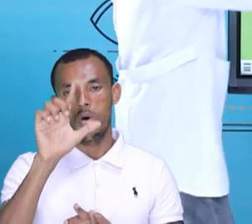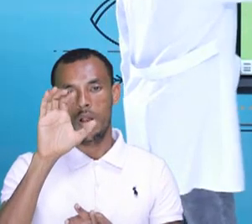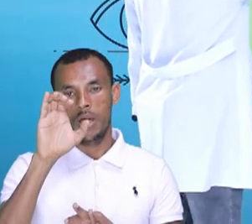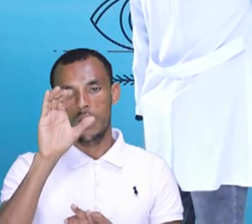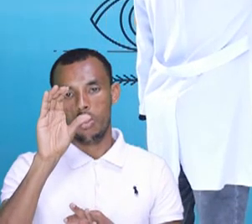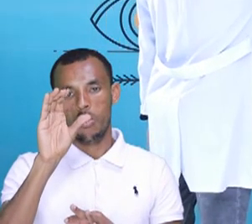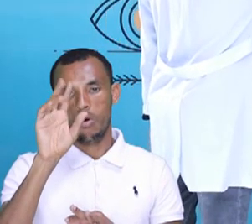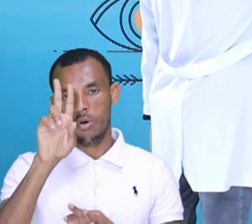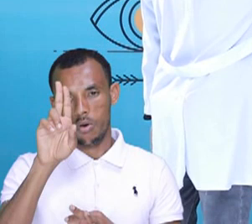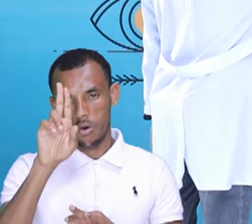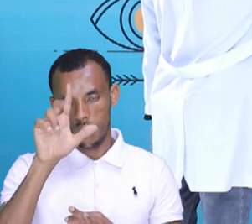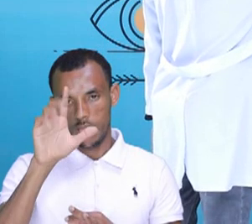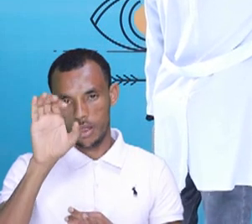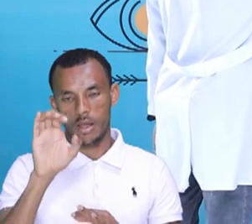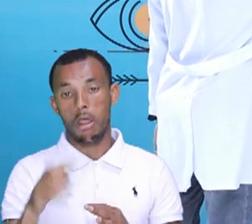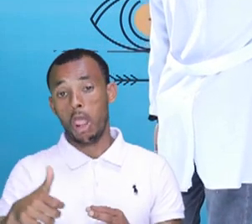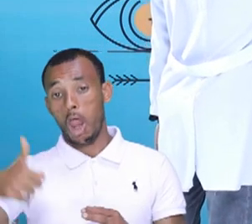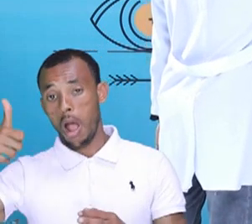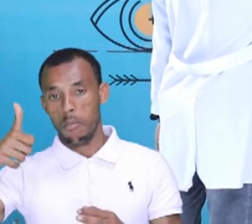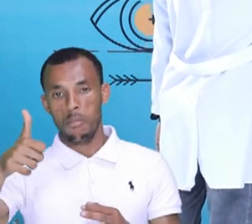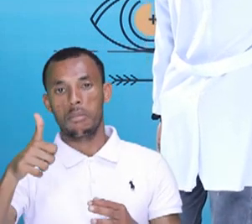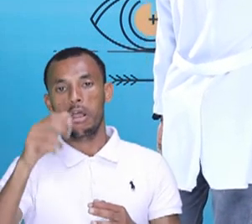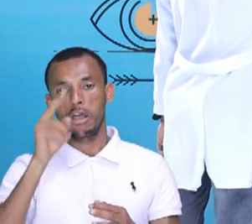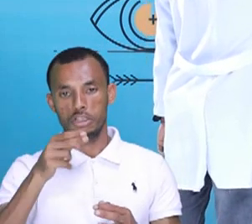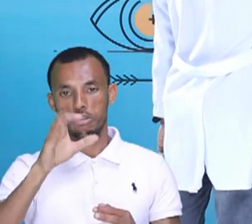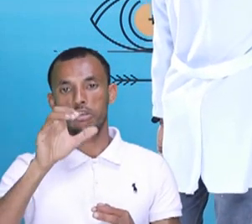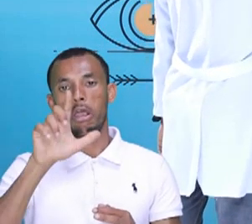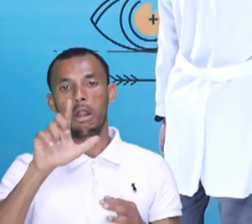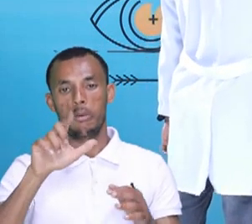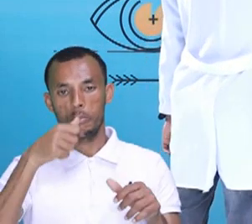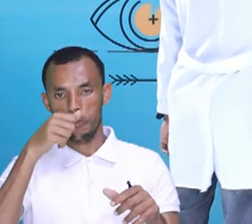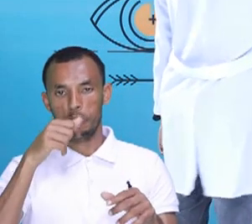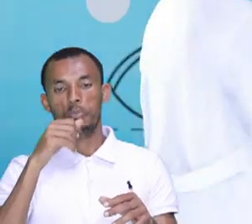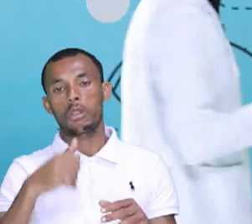Again another HCl. HCl. This is another molecule.